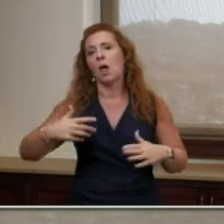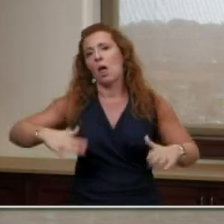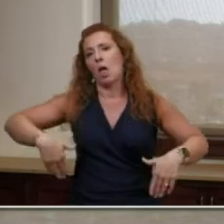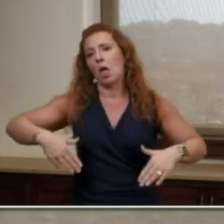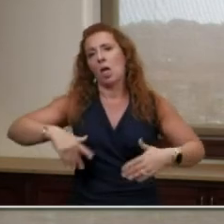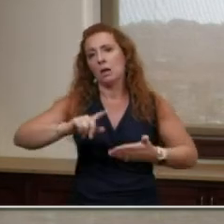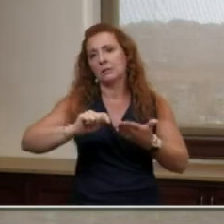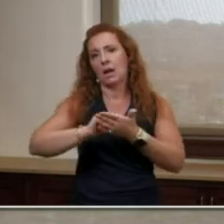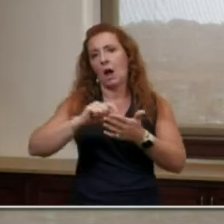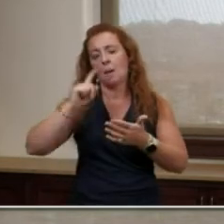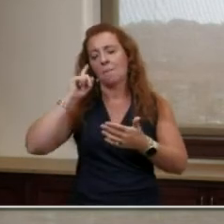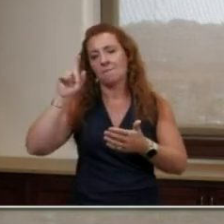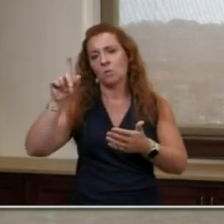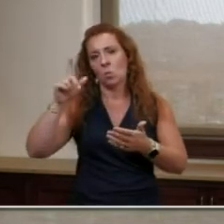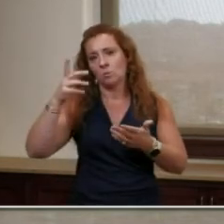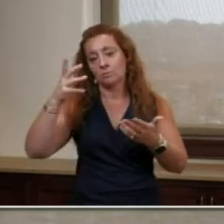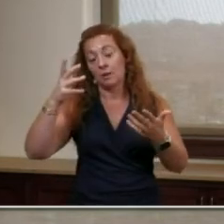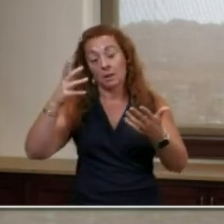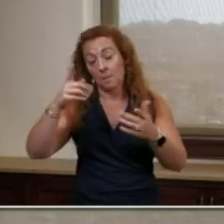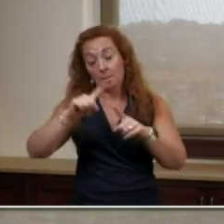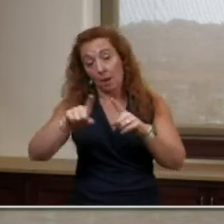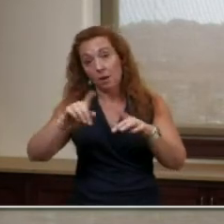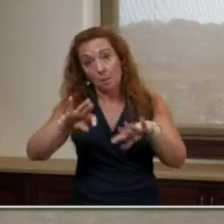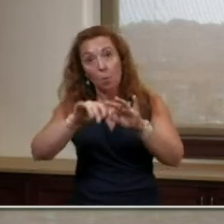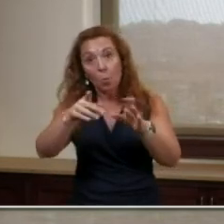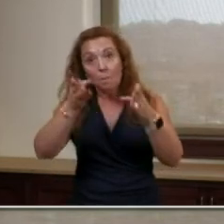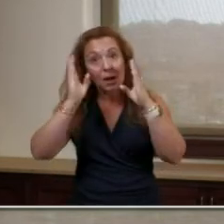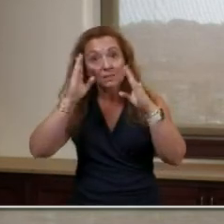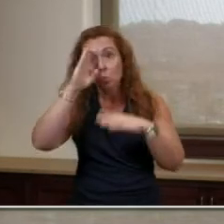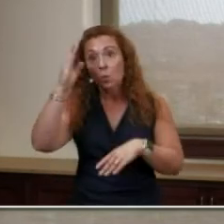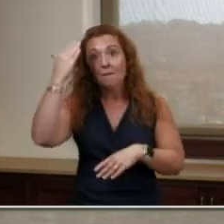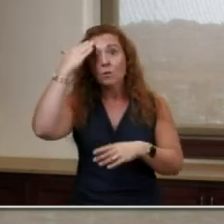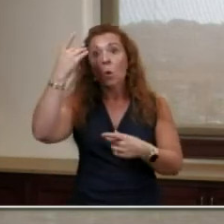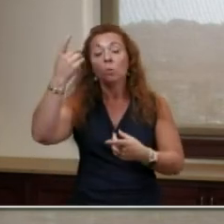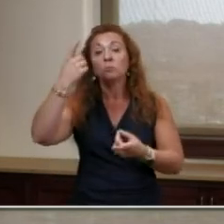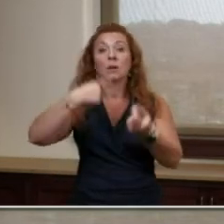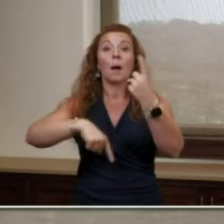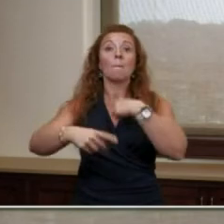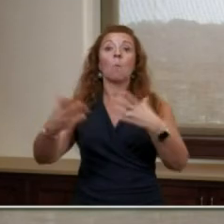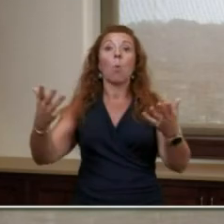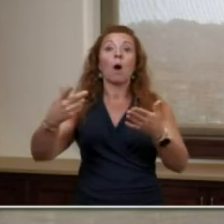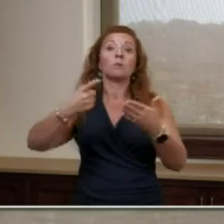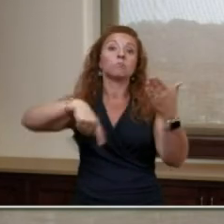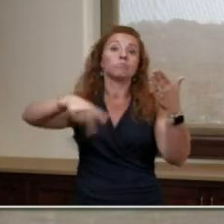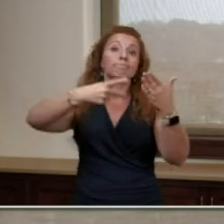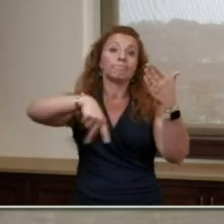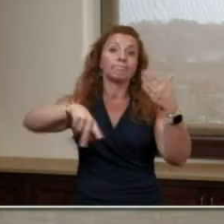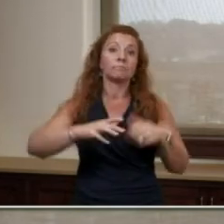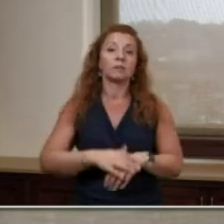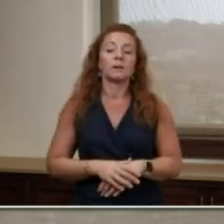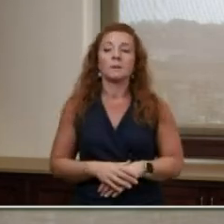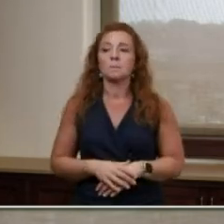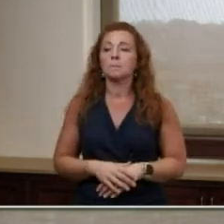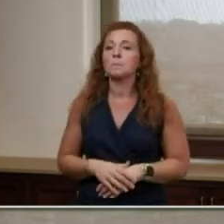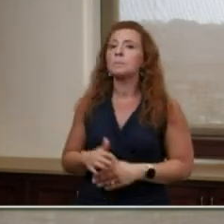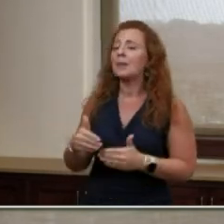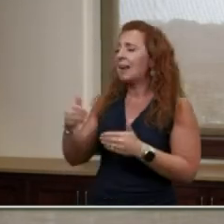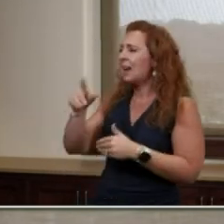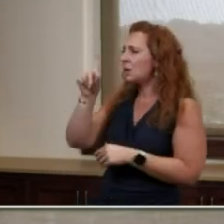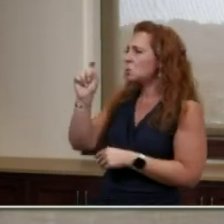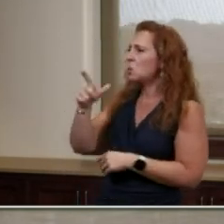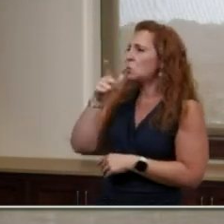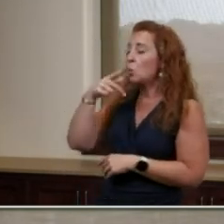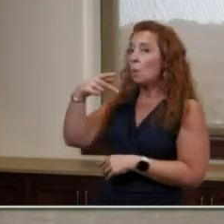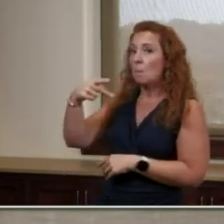but again, it's stay tuned. You never know what's going to happen over the next coming weeks. This follow-up question is from